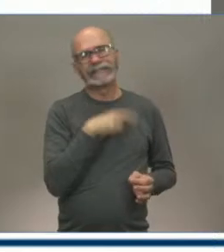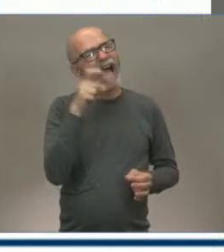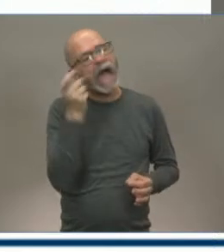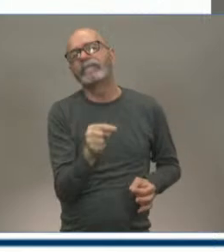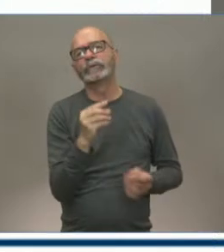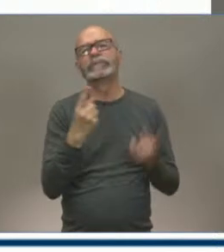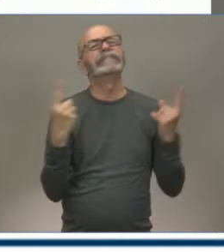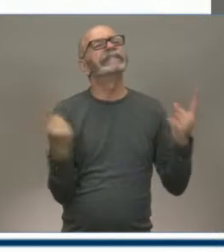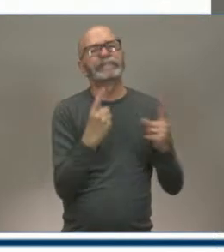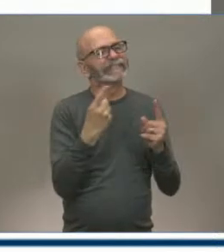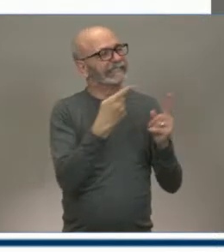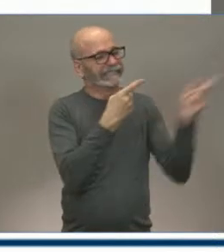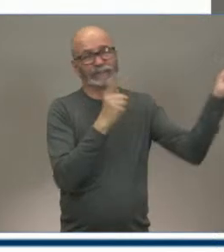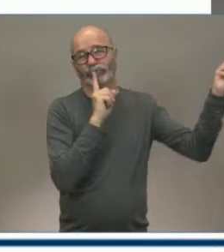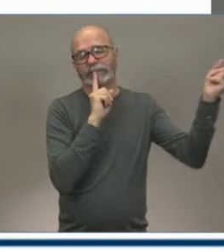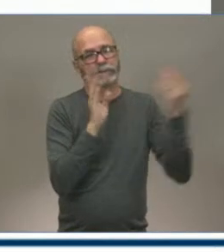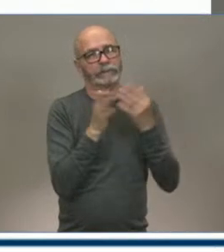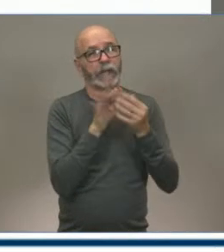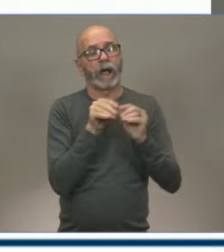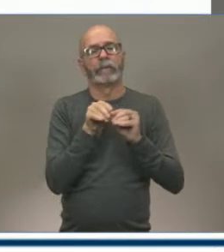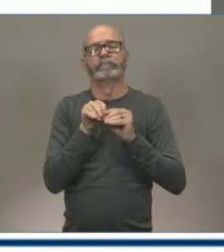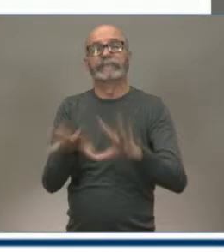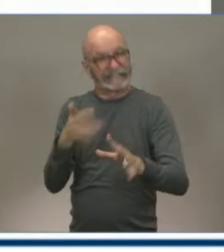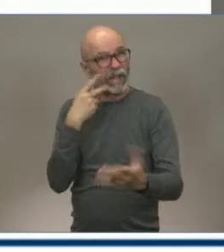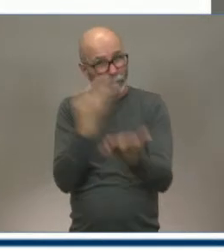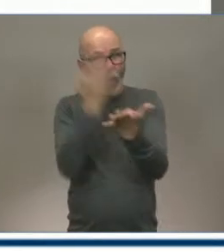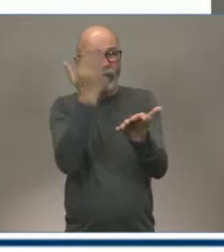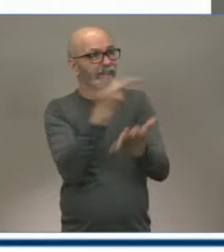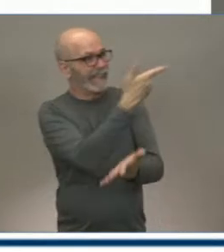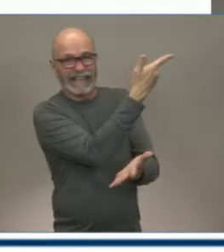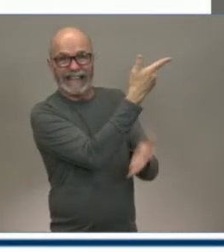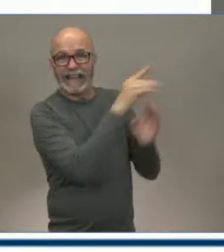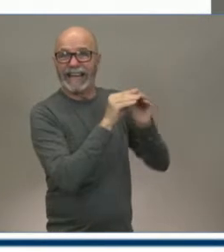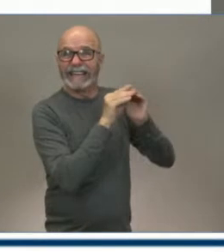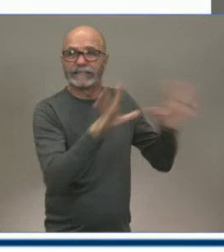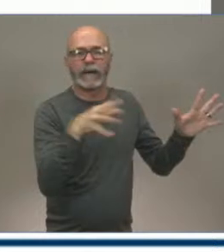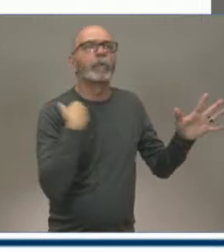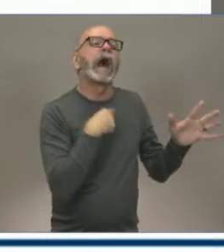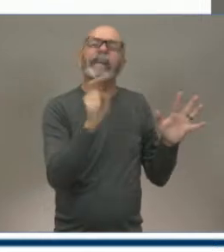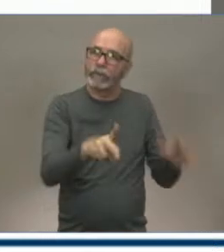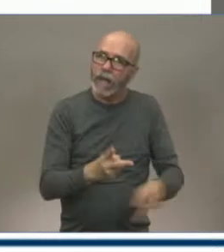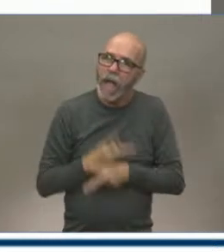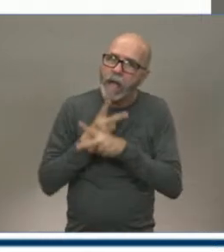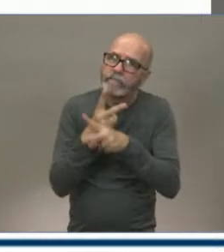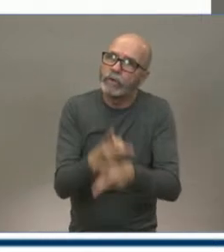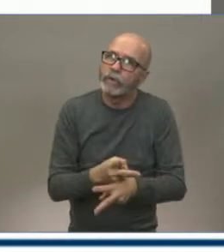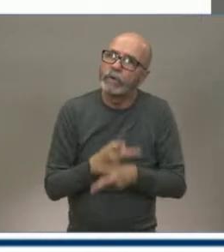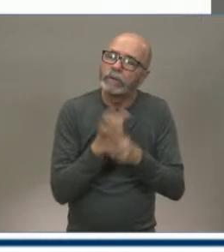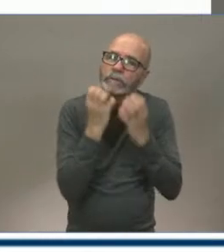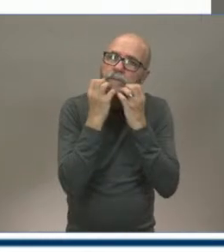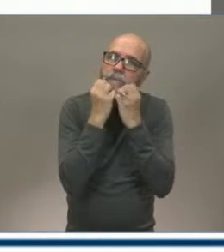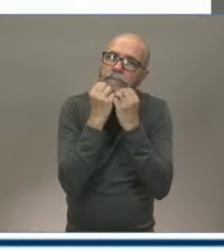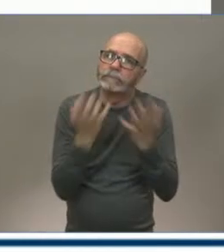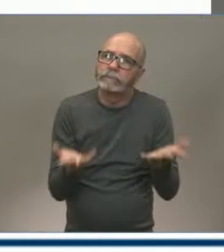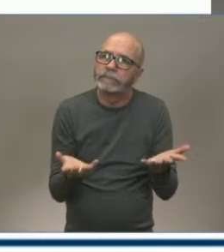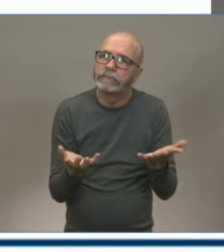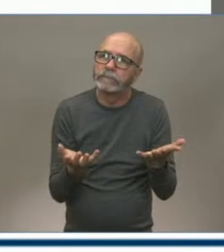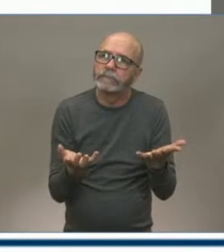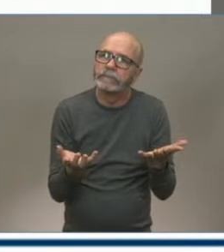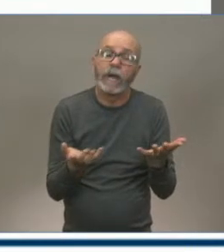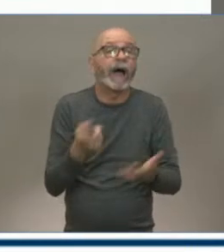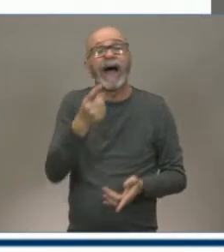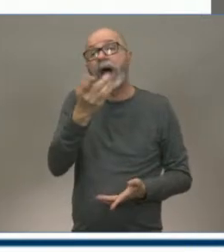people, and that's what we've seen, and that's what we have to be cautious about. It doesn't take much to go from a very